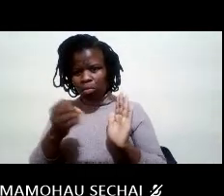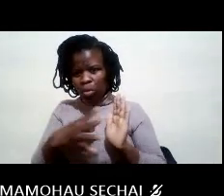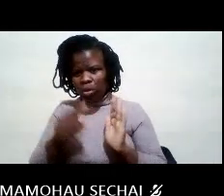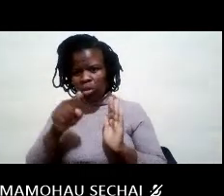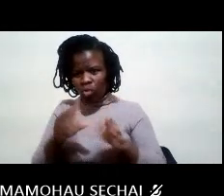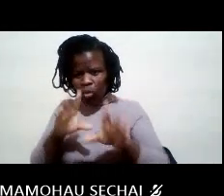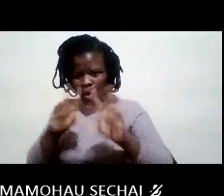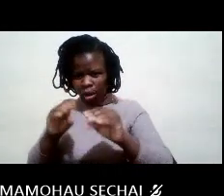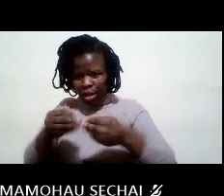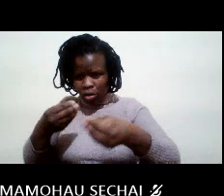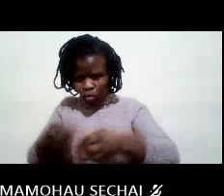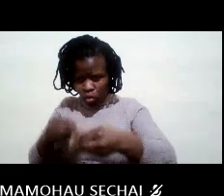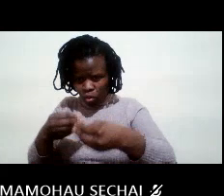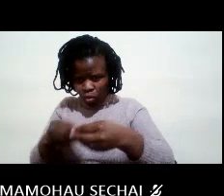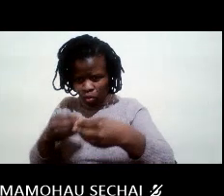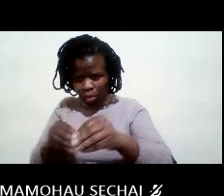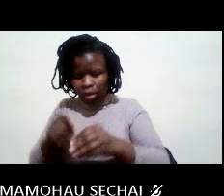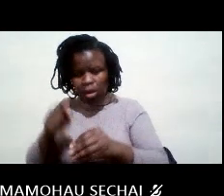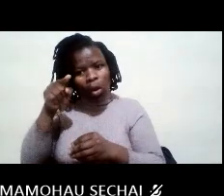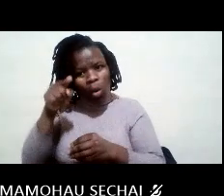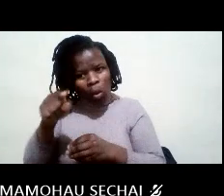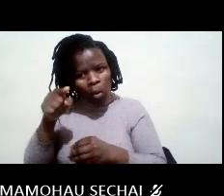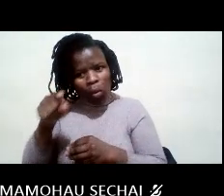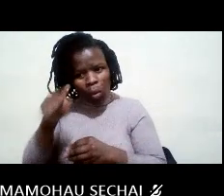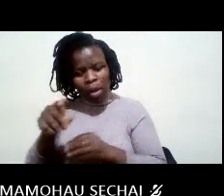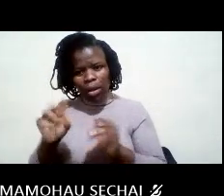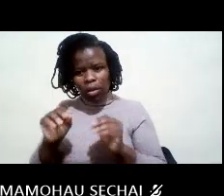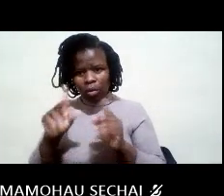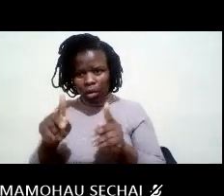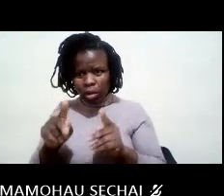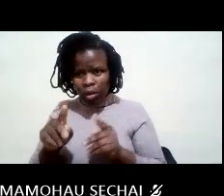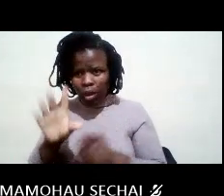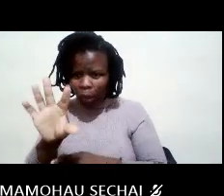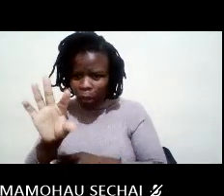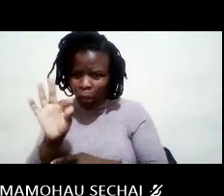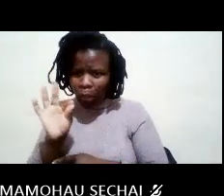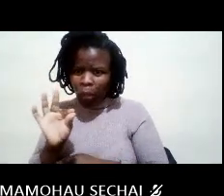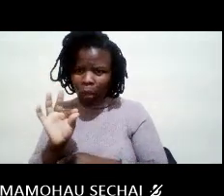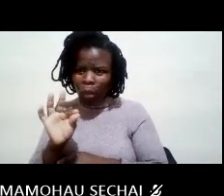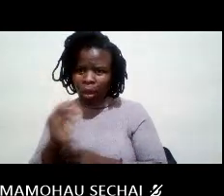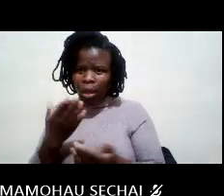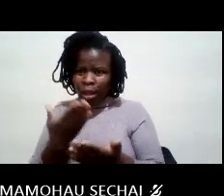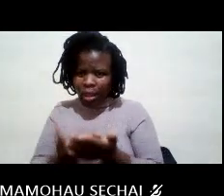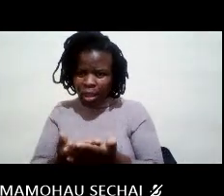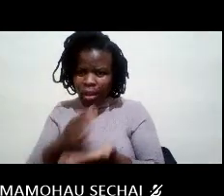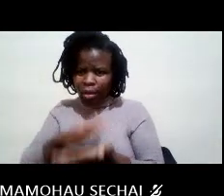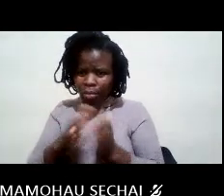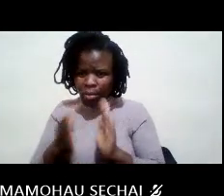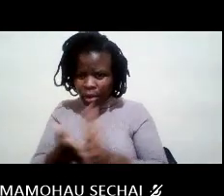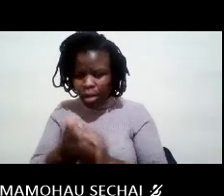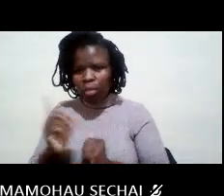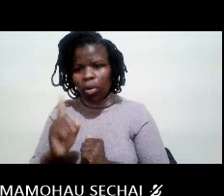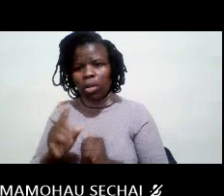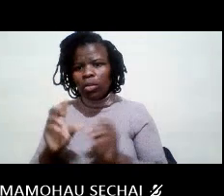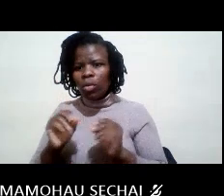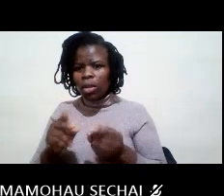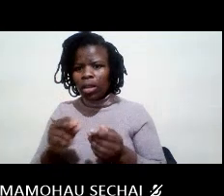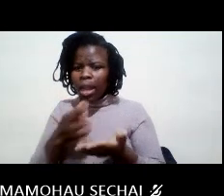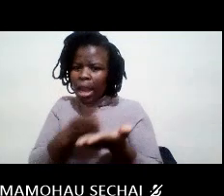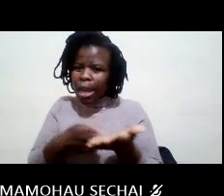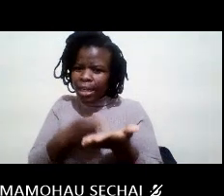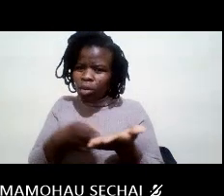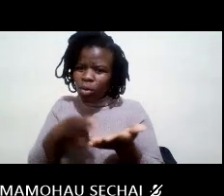to use a different medium of your choosing. So it can be a podcast is audio, narration. So where you record your thoughts